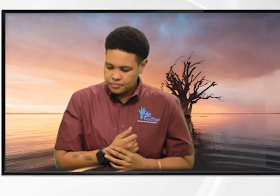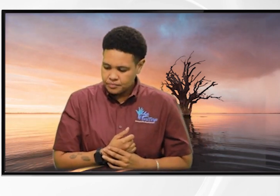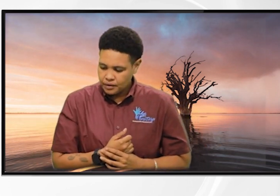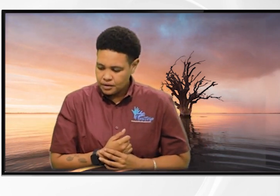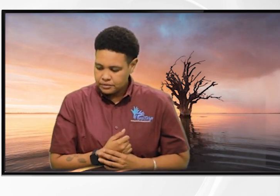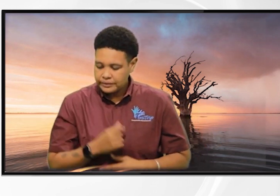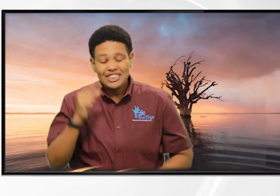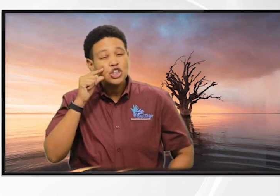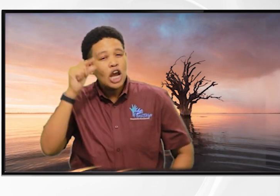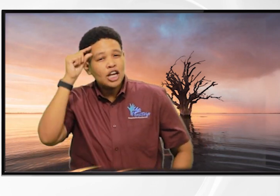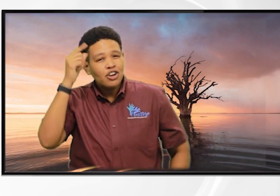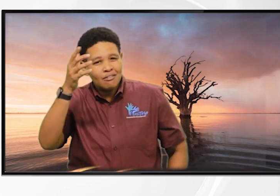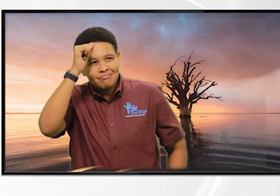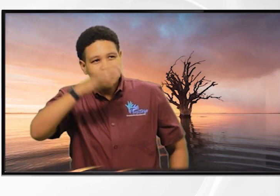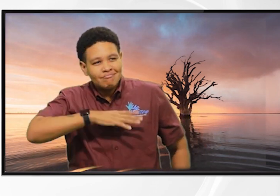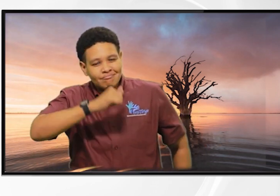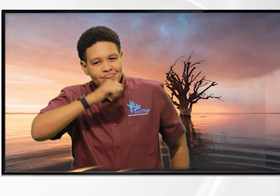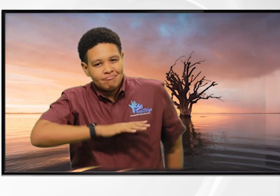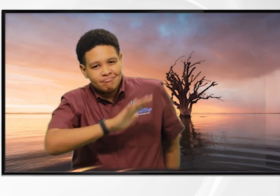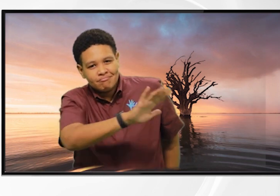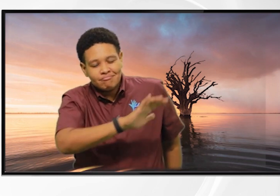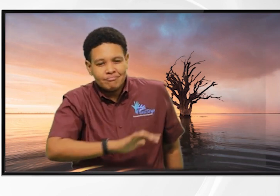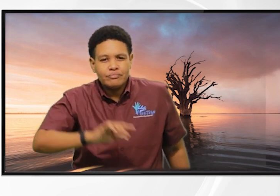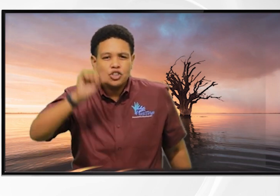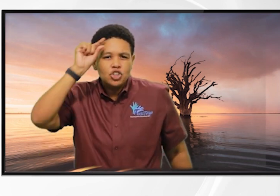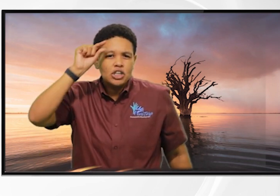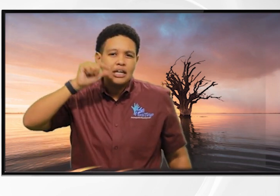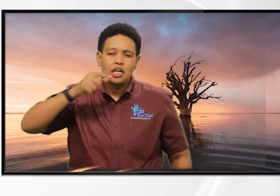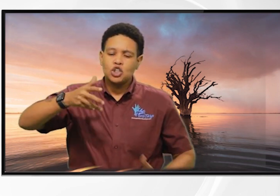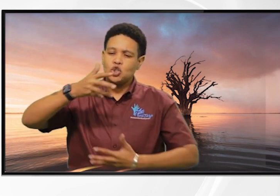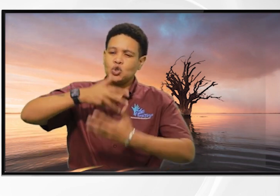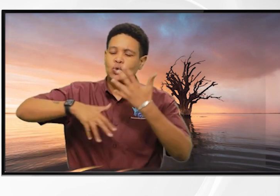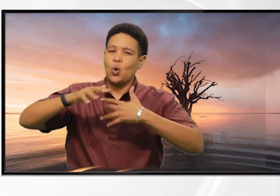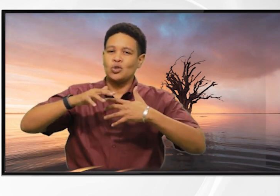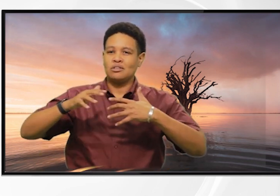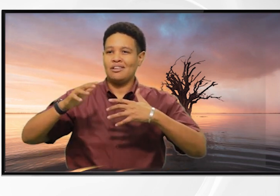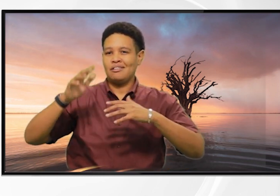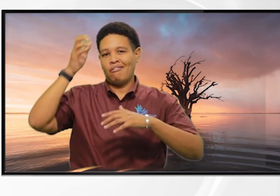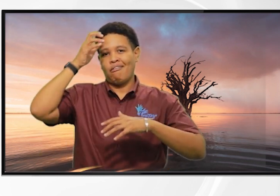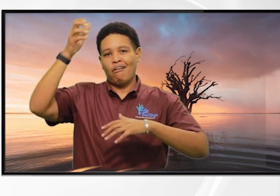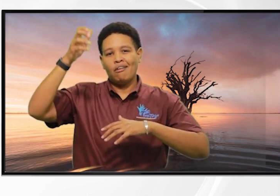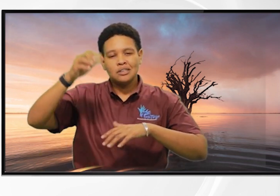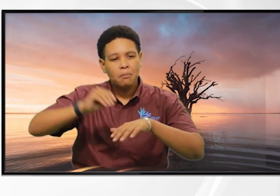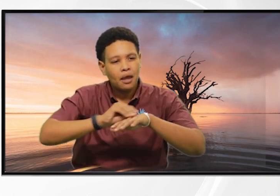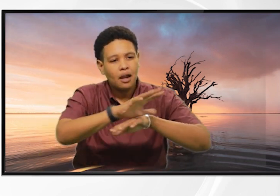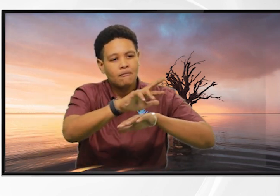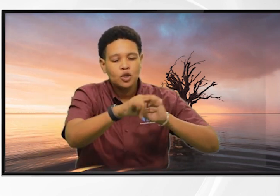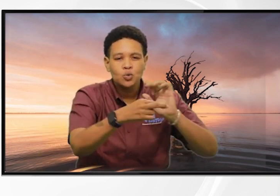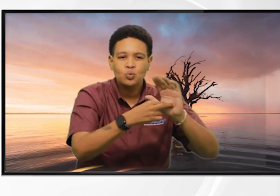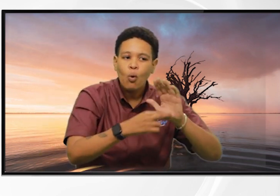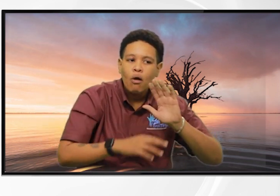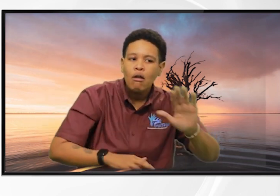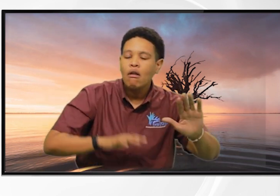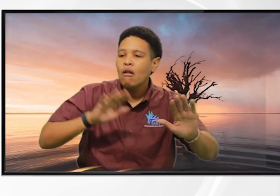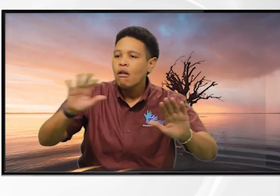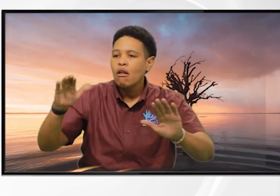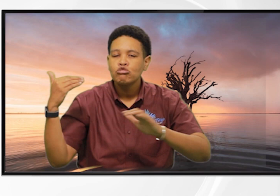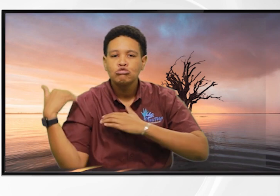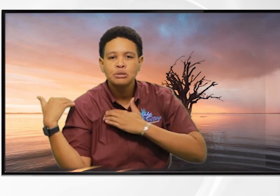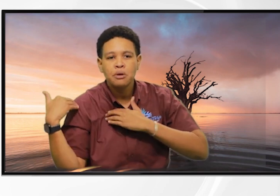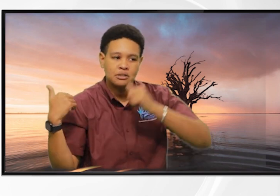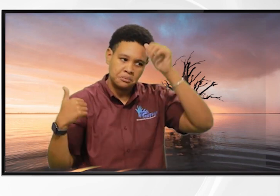Gender. Gender is a social construct influencing roles and responsibilities of men and